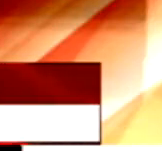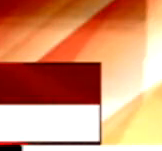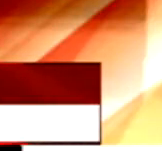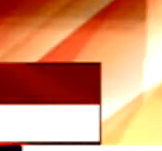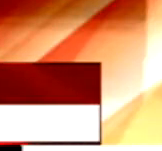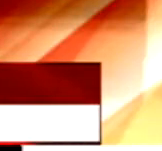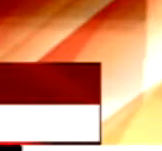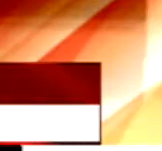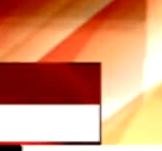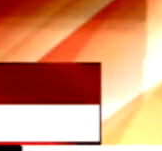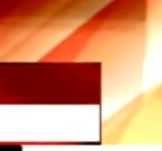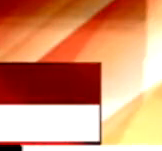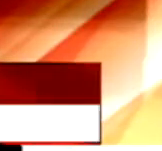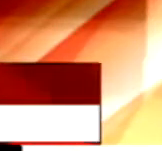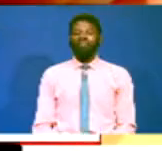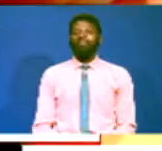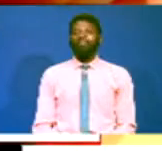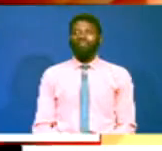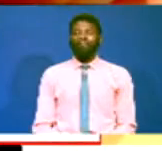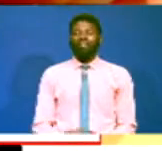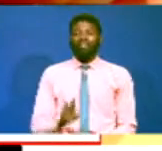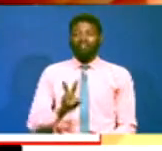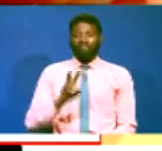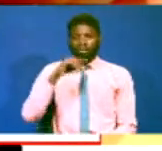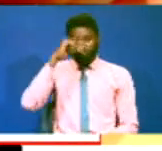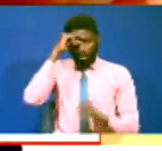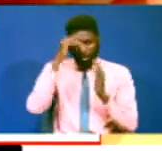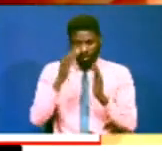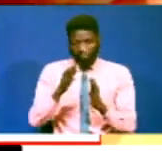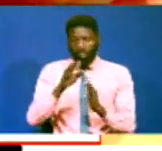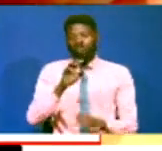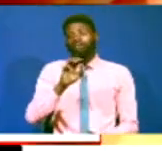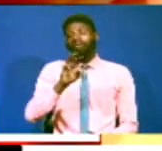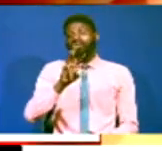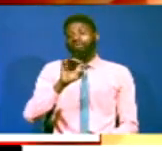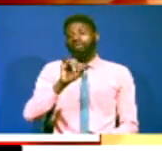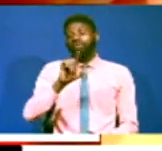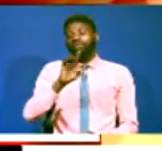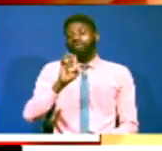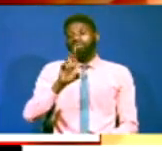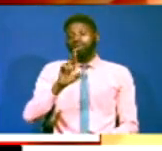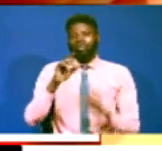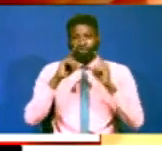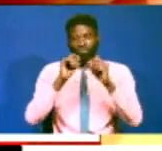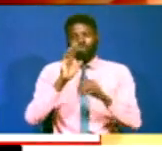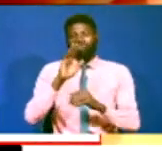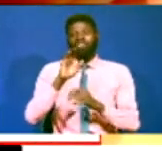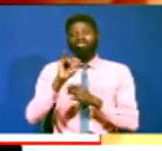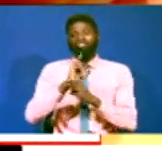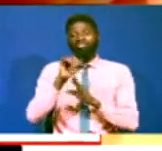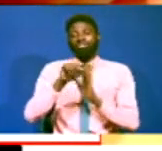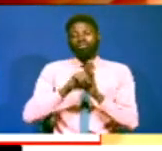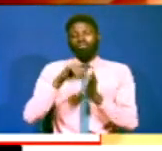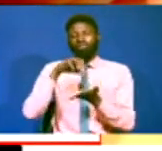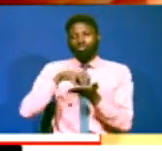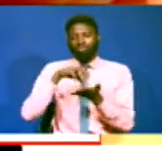Back home, Vihiga Governor Wilber Otichilo has pledged to offer internship positions to students under the governor's scholarship as he